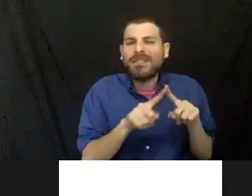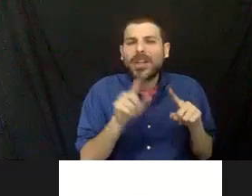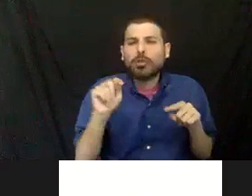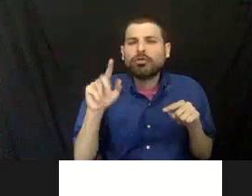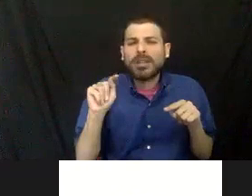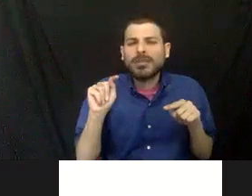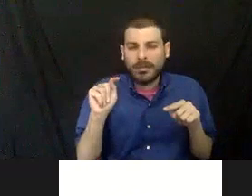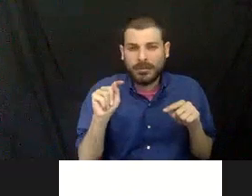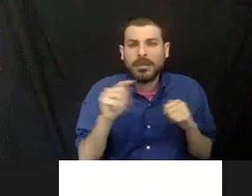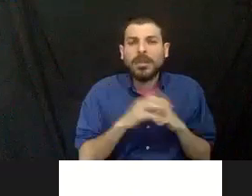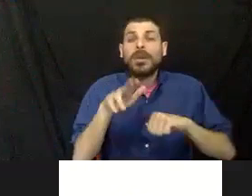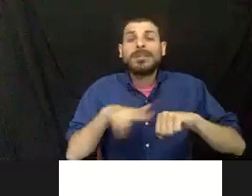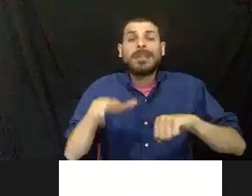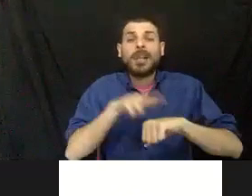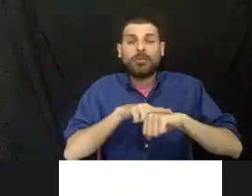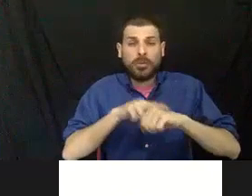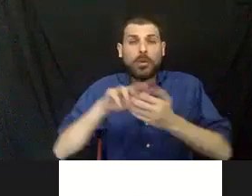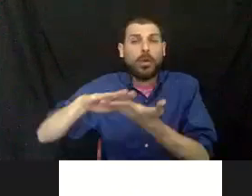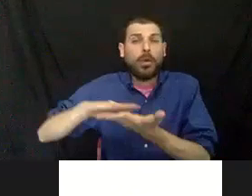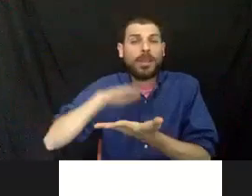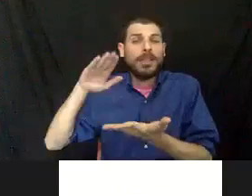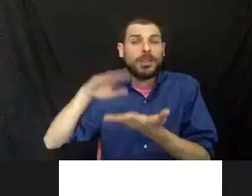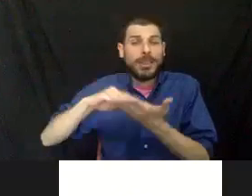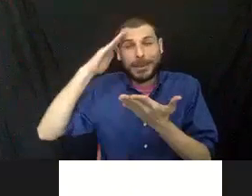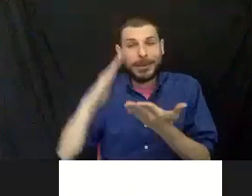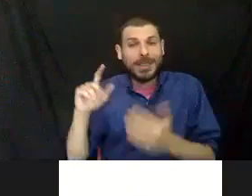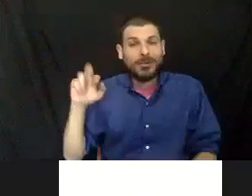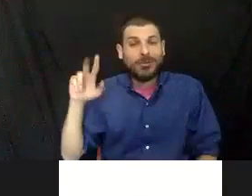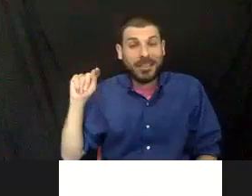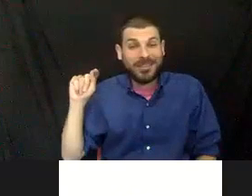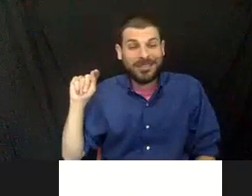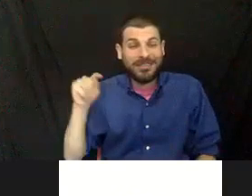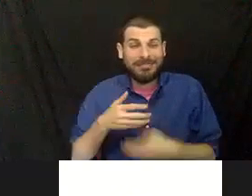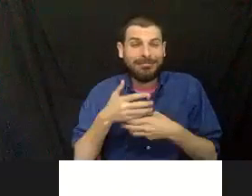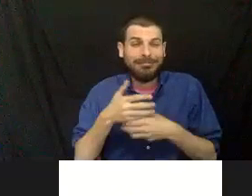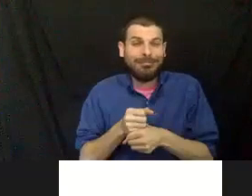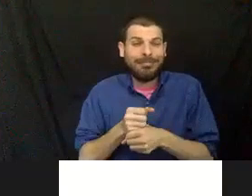National Collegiate Student Loan Trusts, abbreviated sometimes